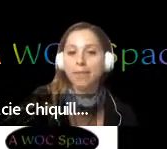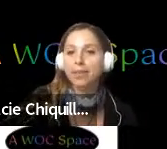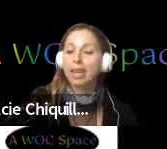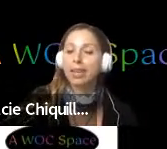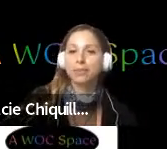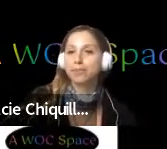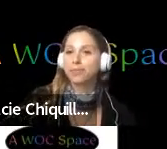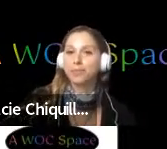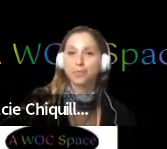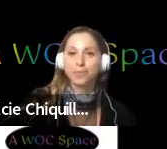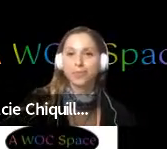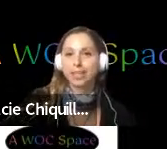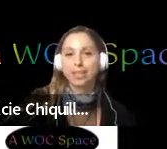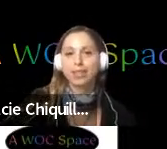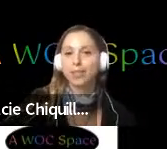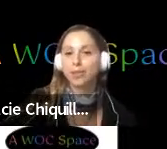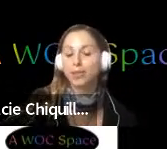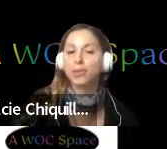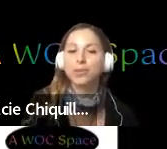navigate